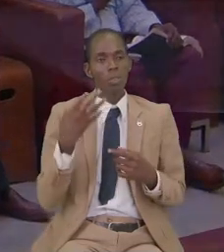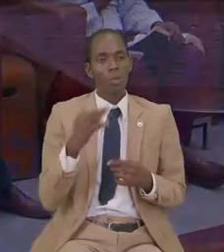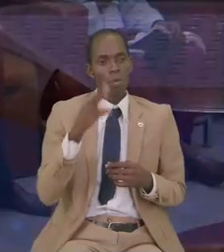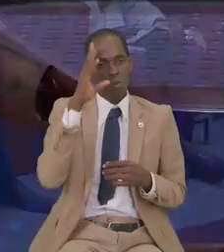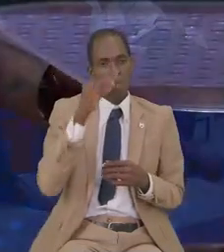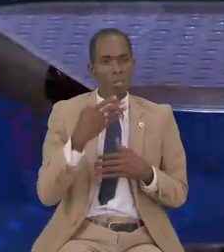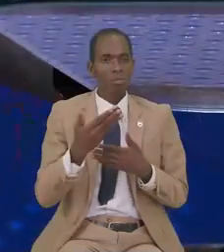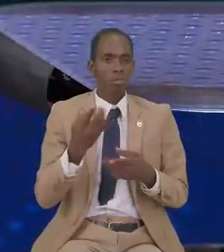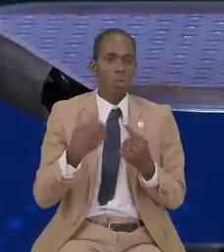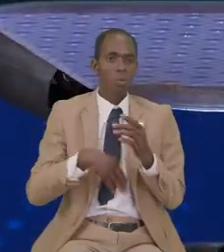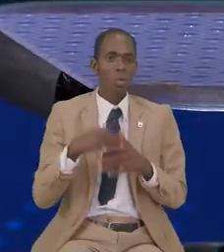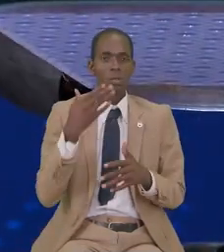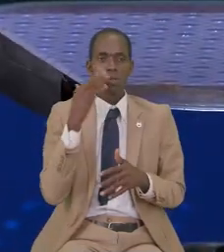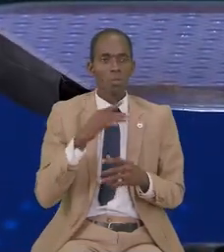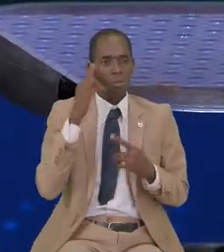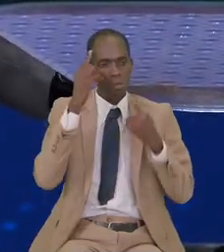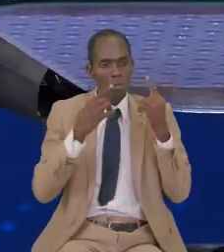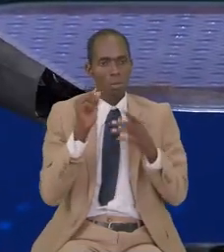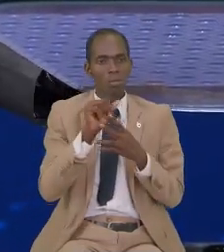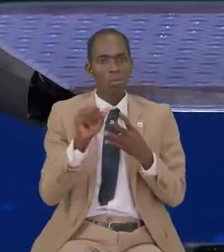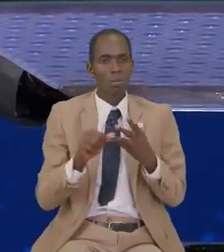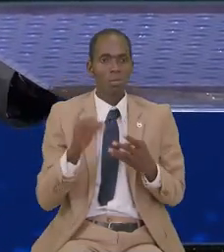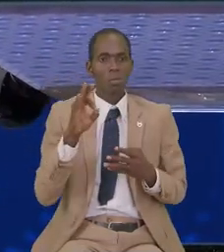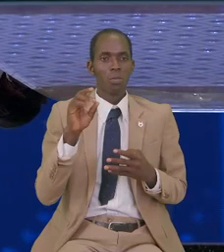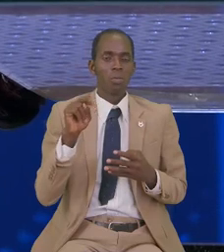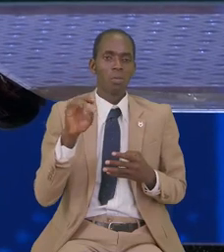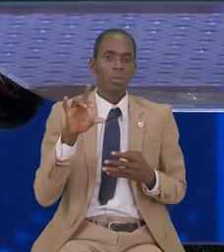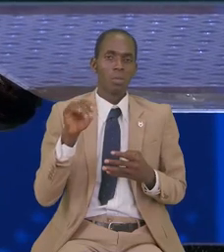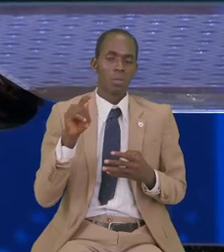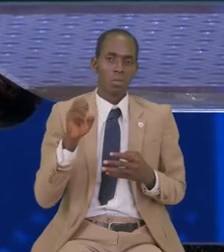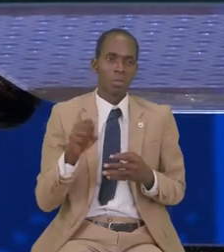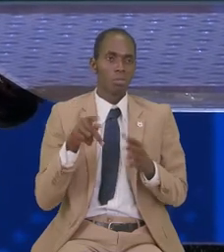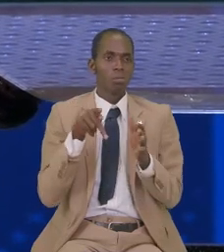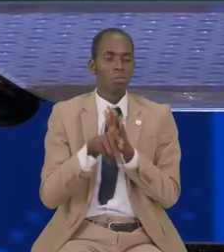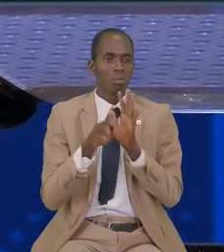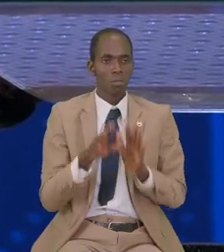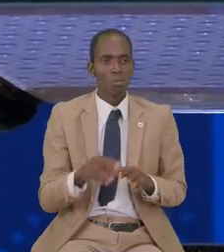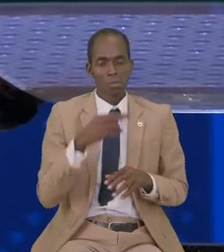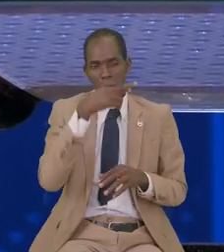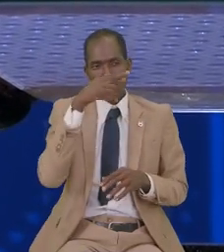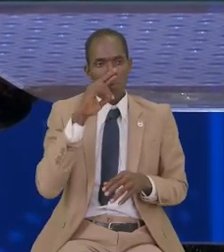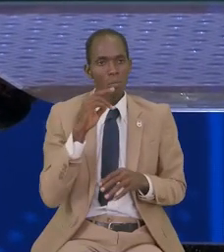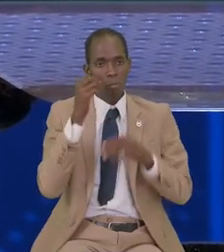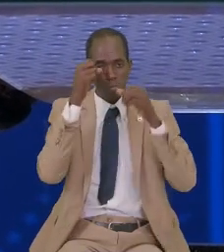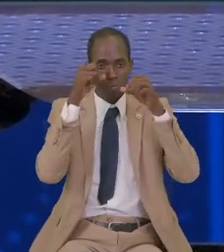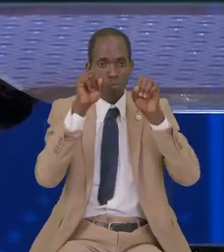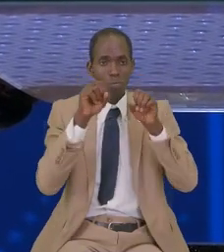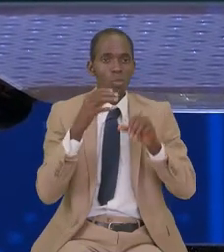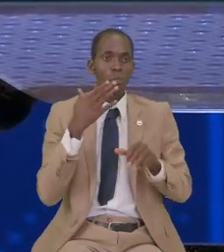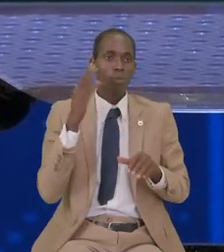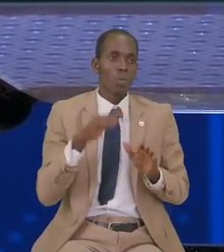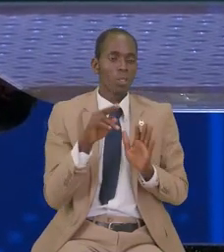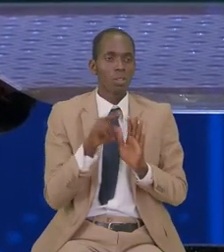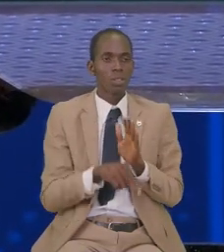fornications, murders, verse 22, and thefts, covetousness, wickedness,